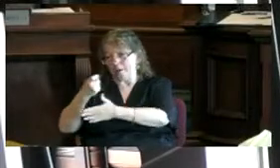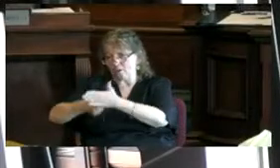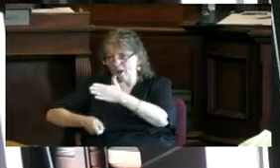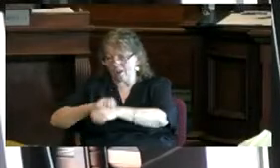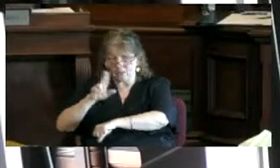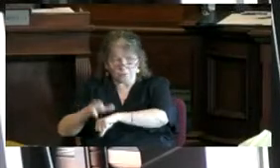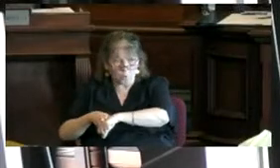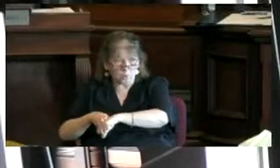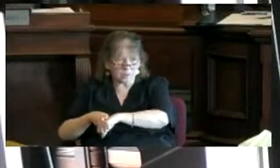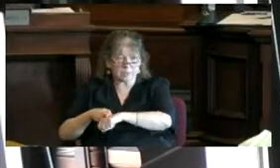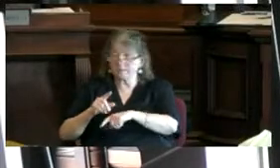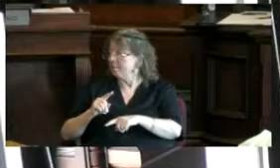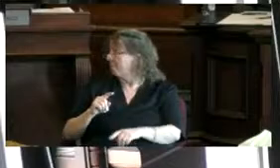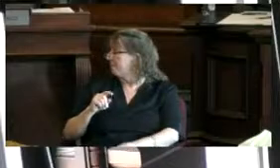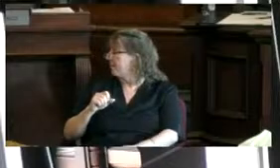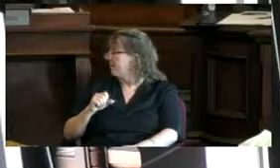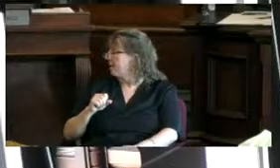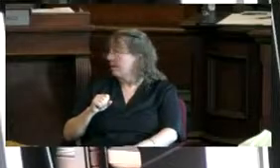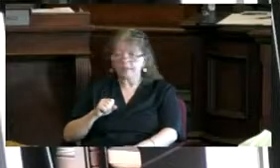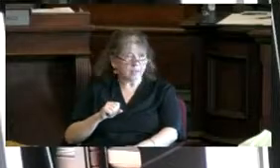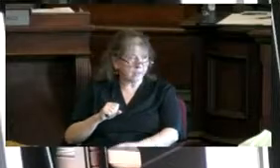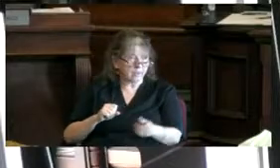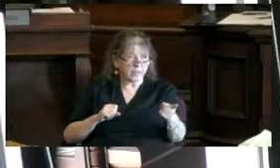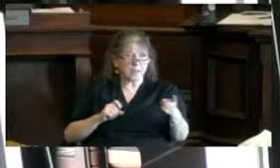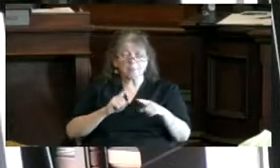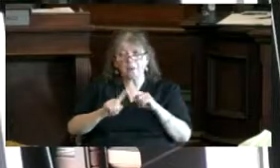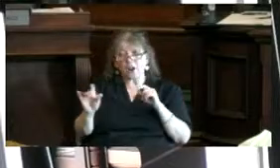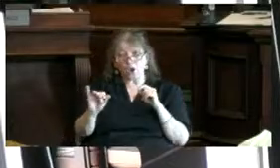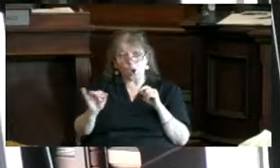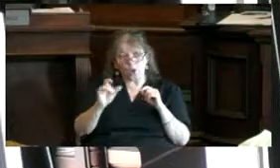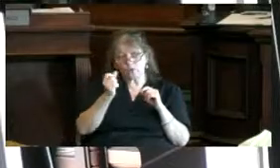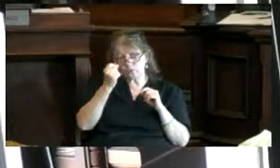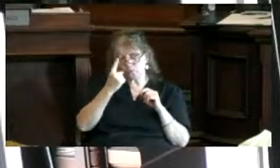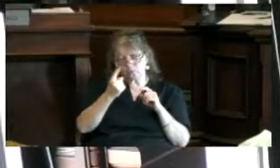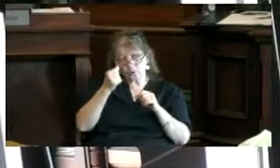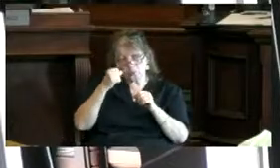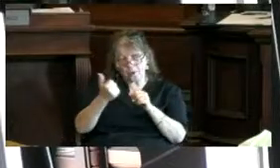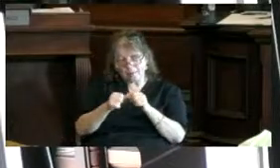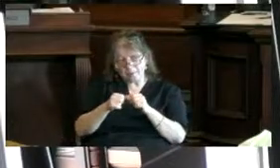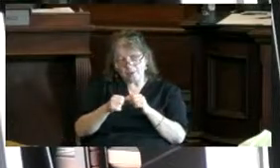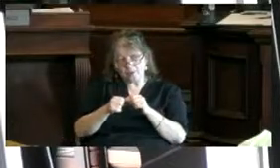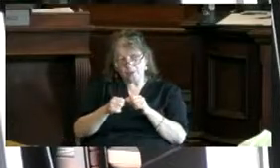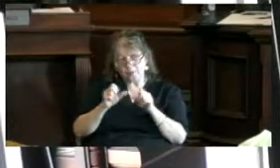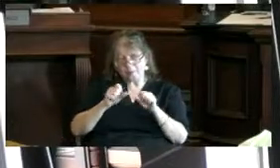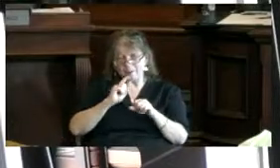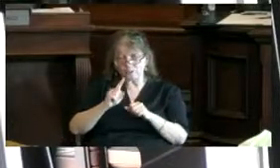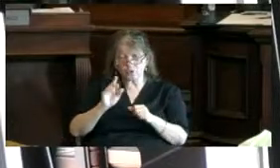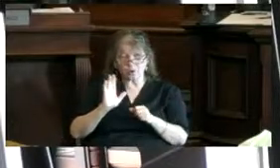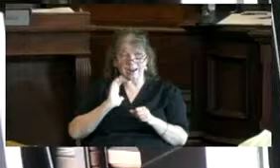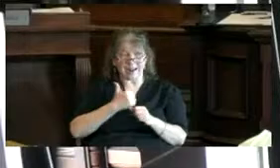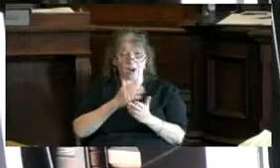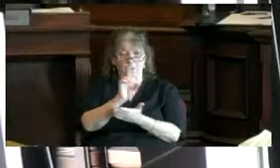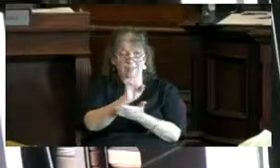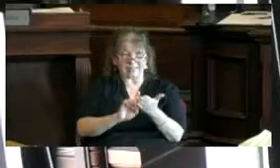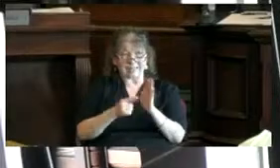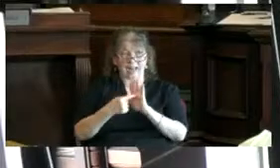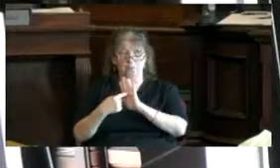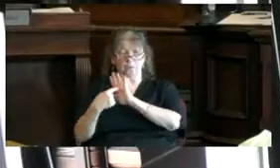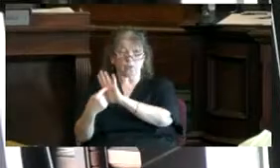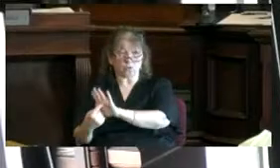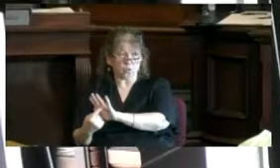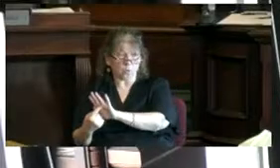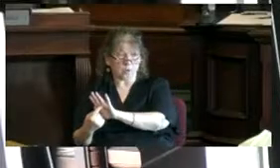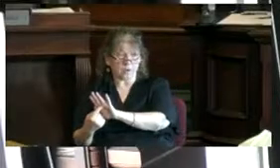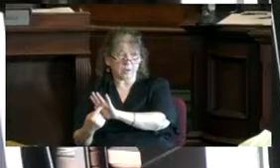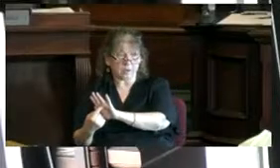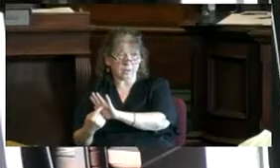time. Or it goes into CIP. And we can look at it. Yeah. Yeah, but I would also say, too, that one of the things that we can make sure of is that the design that we're presenting and